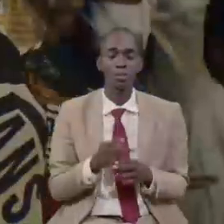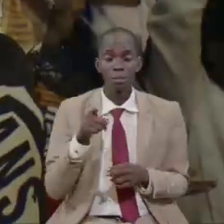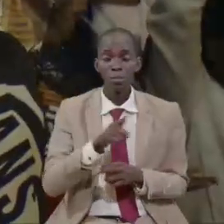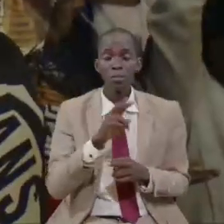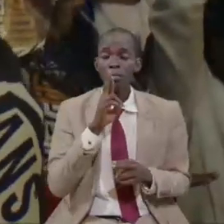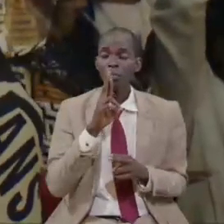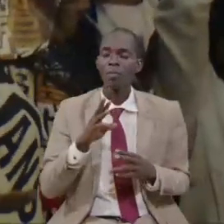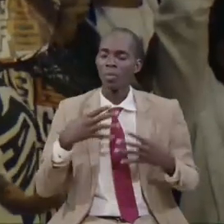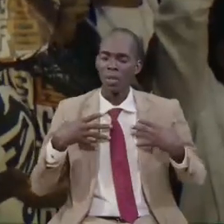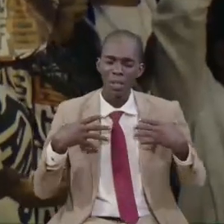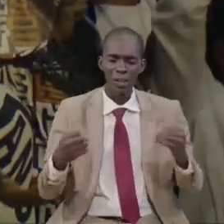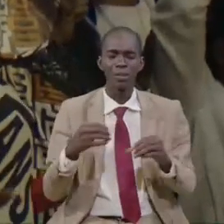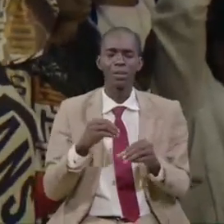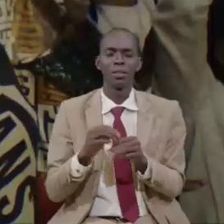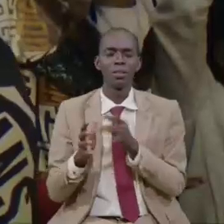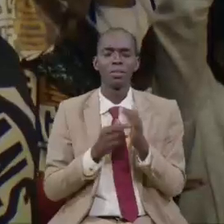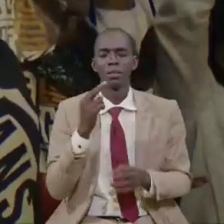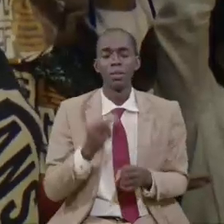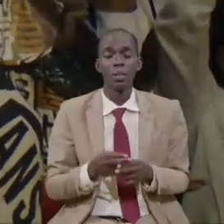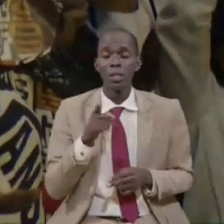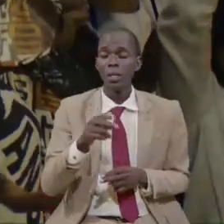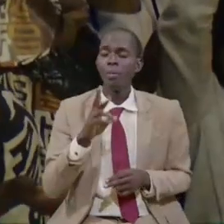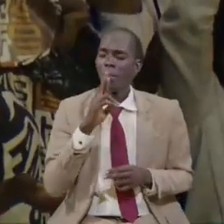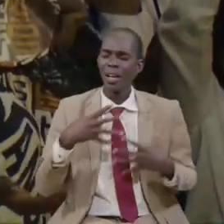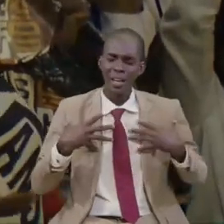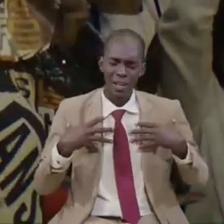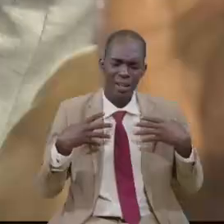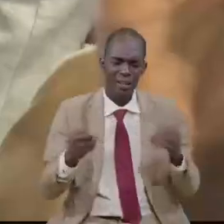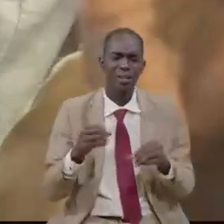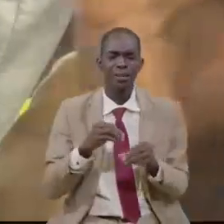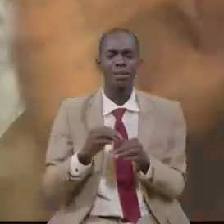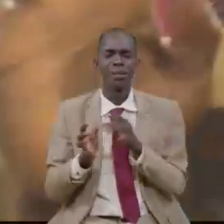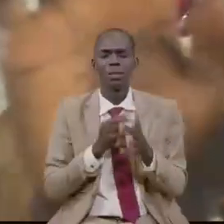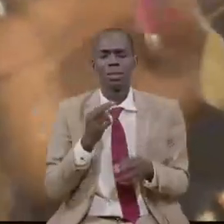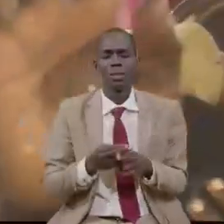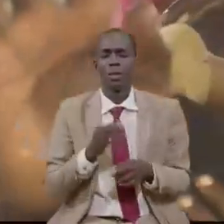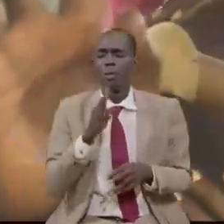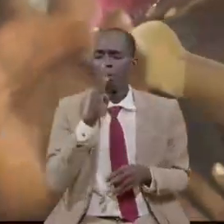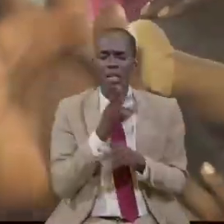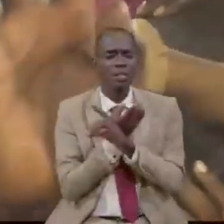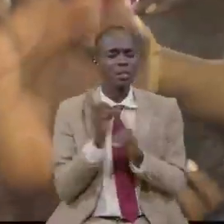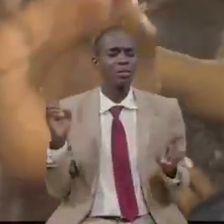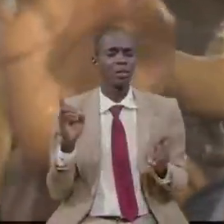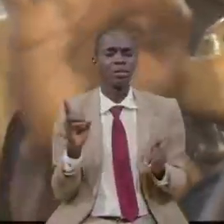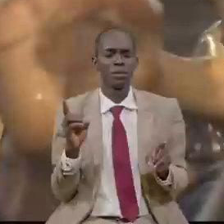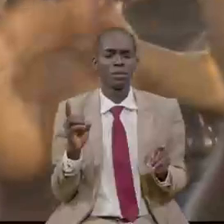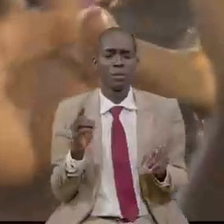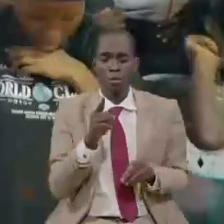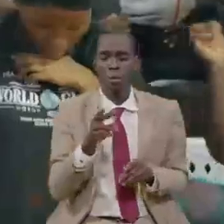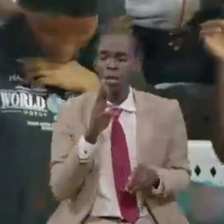healed you are healed be delived delivered you are